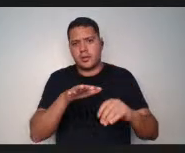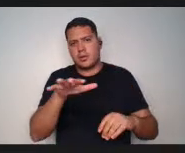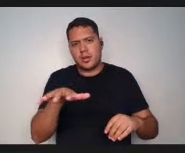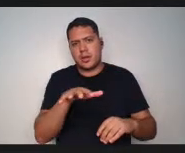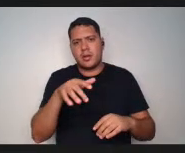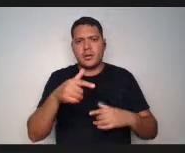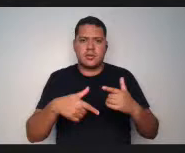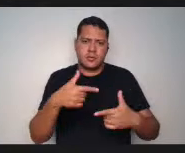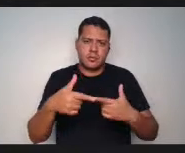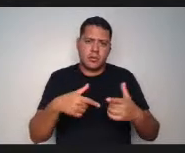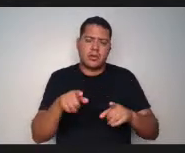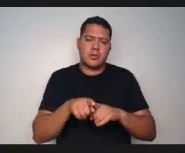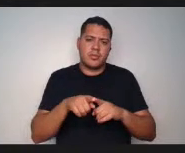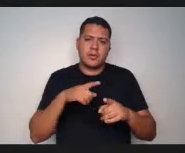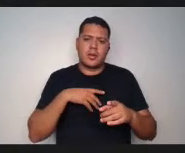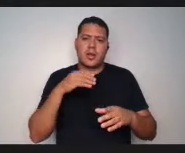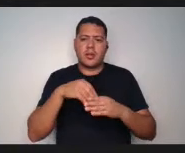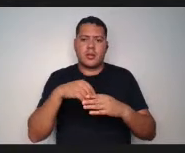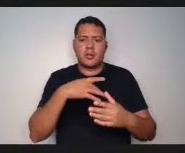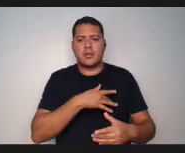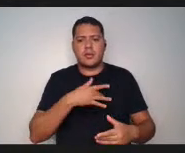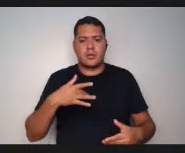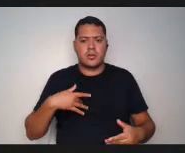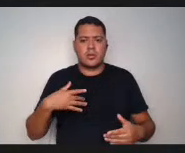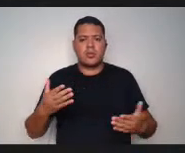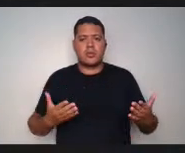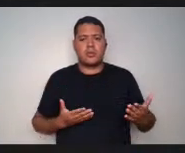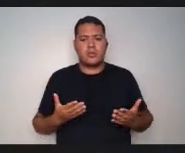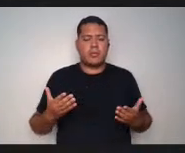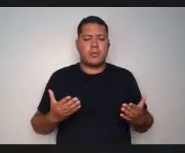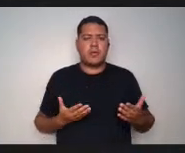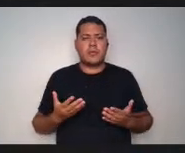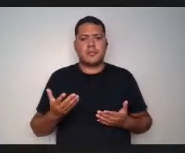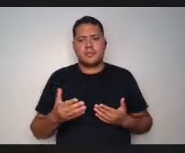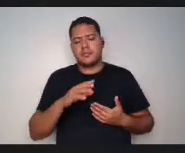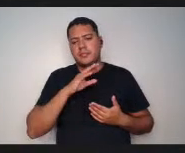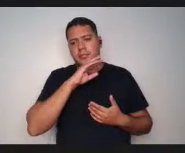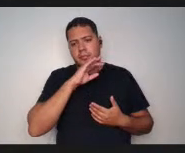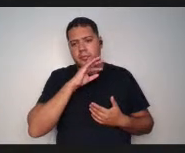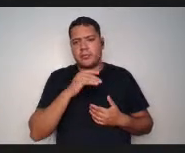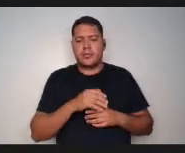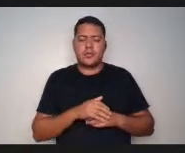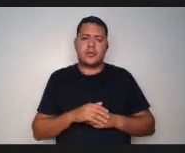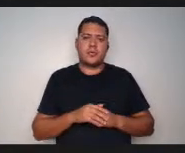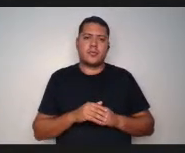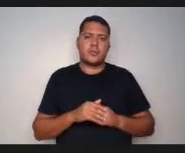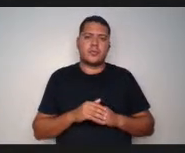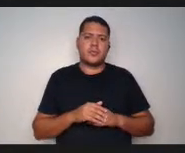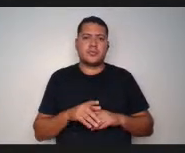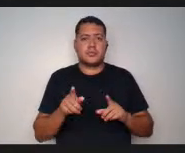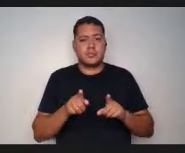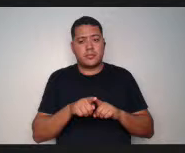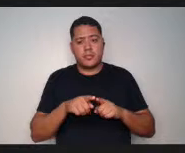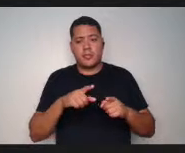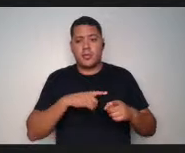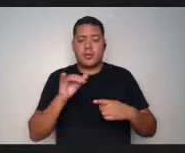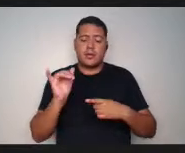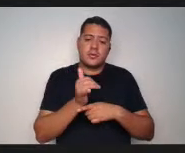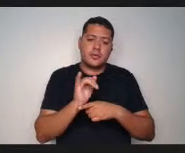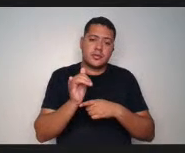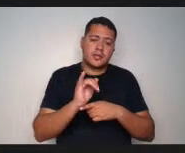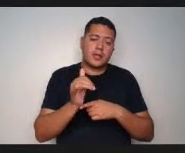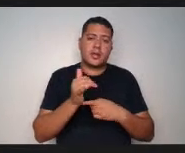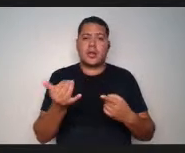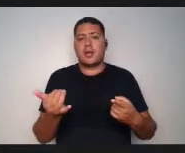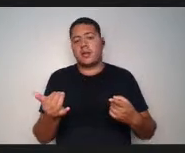So you can see we have examples of ways to improve work-family balance, reduce bullying, reduce job demands, improve